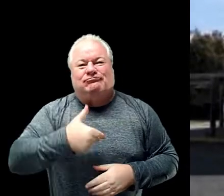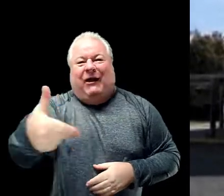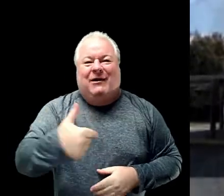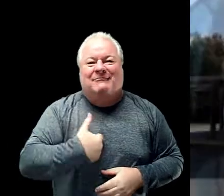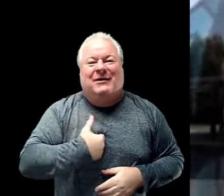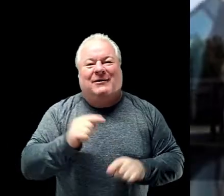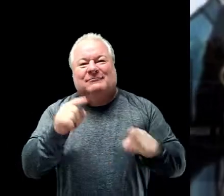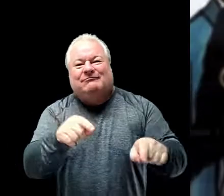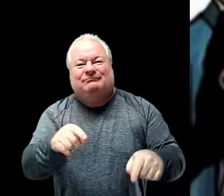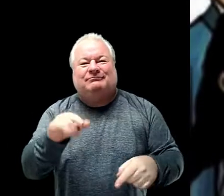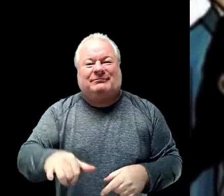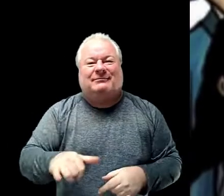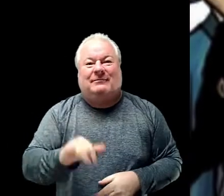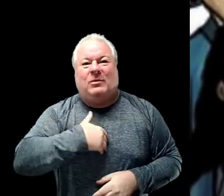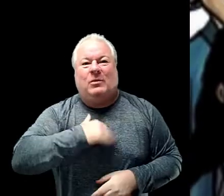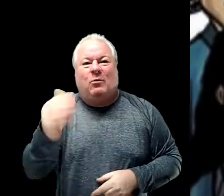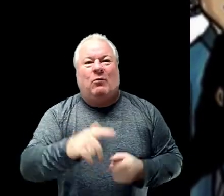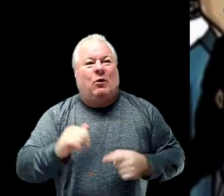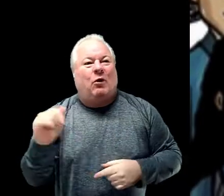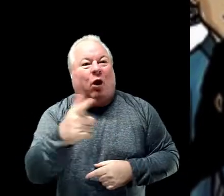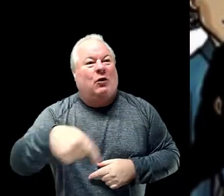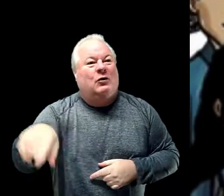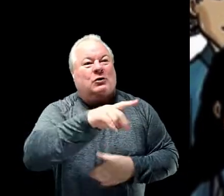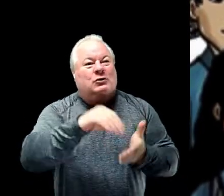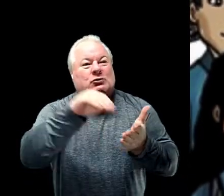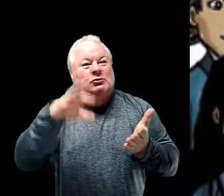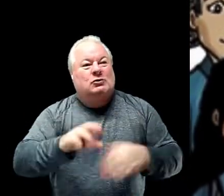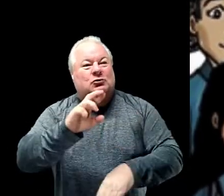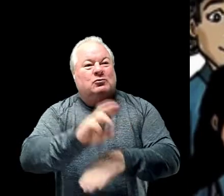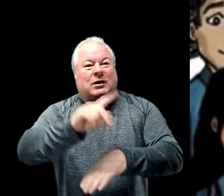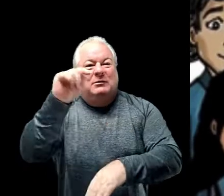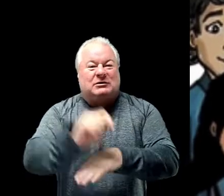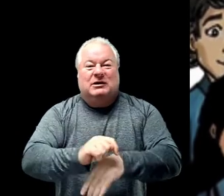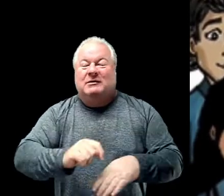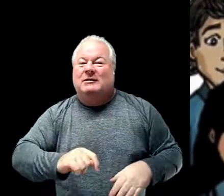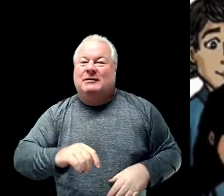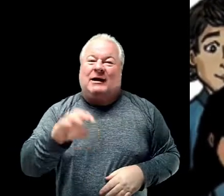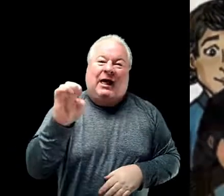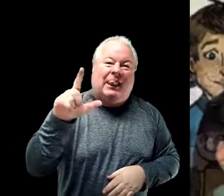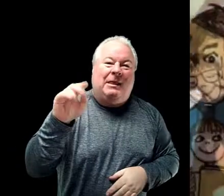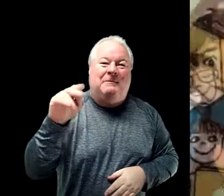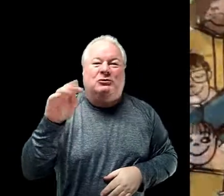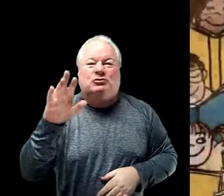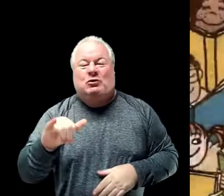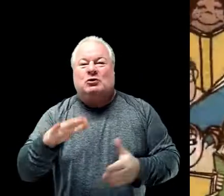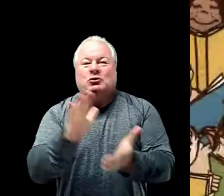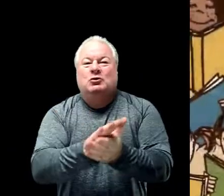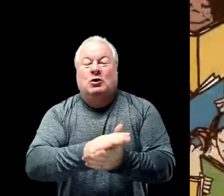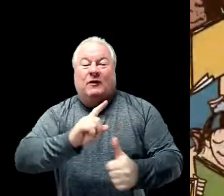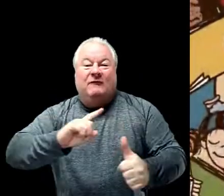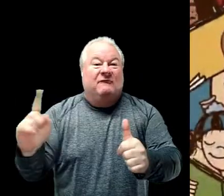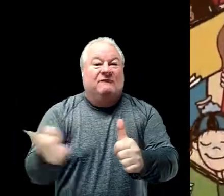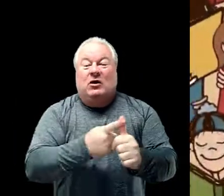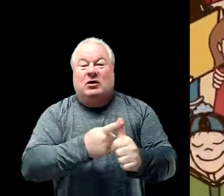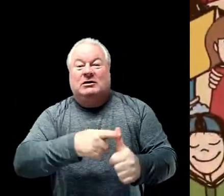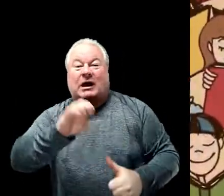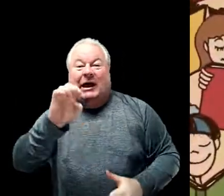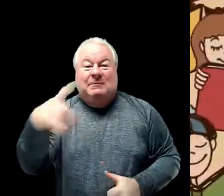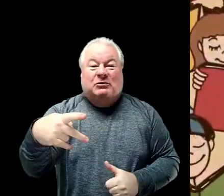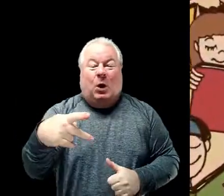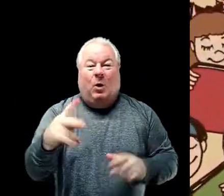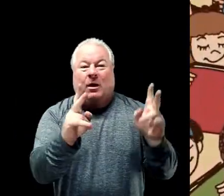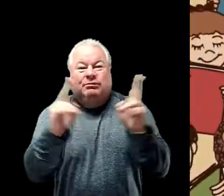here. I'd also like to welcome all the students of Raymond Temple Elementary School to the first